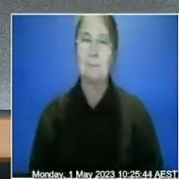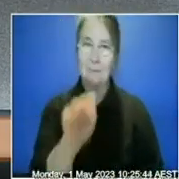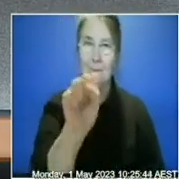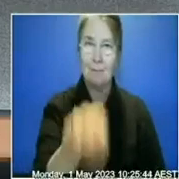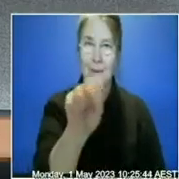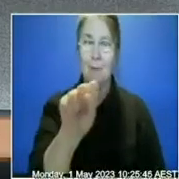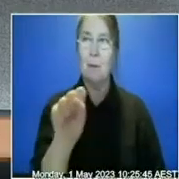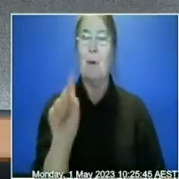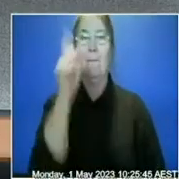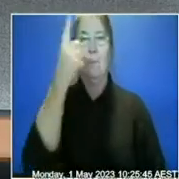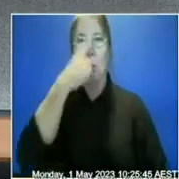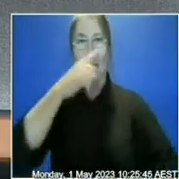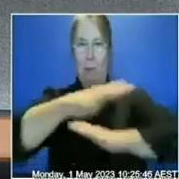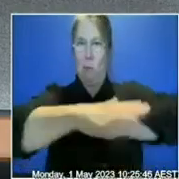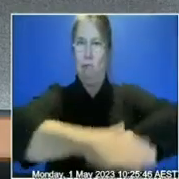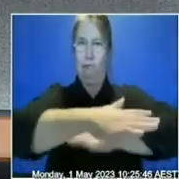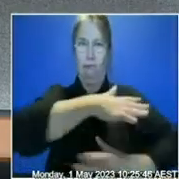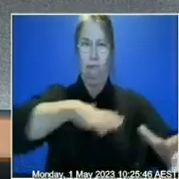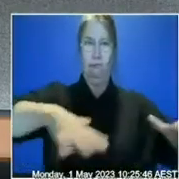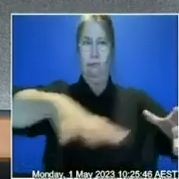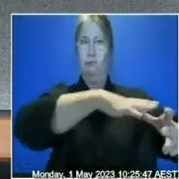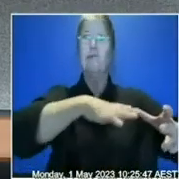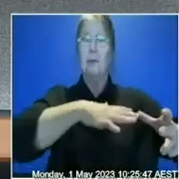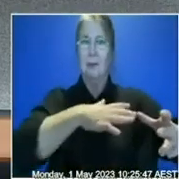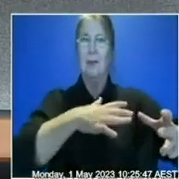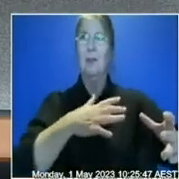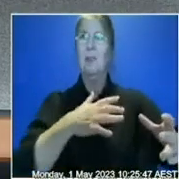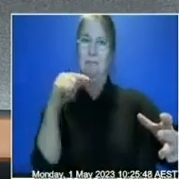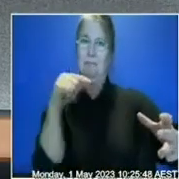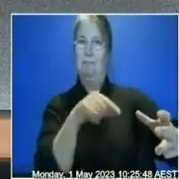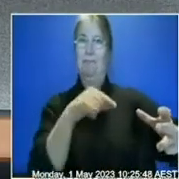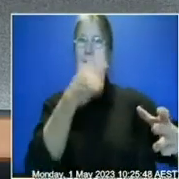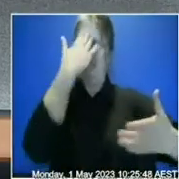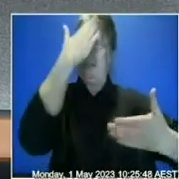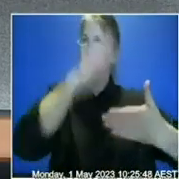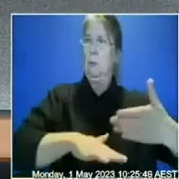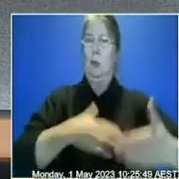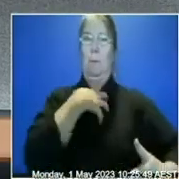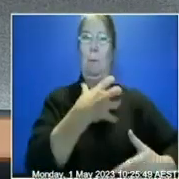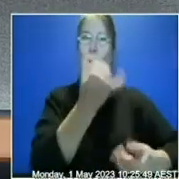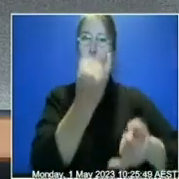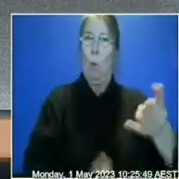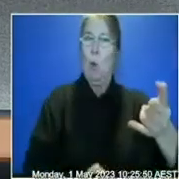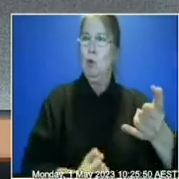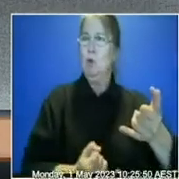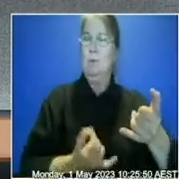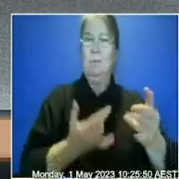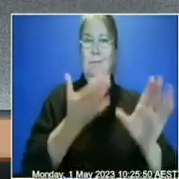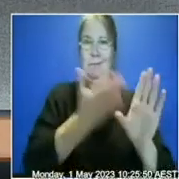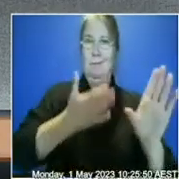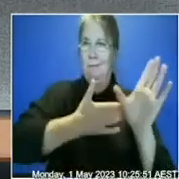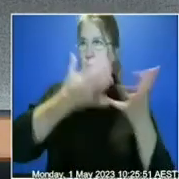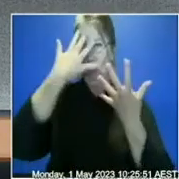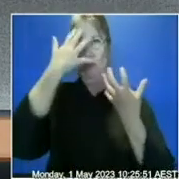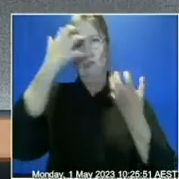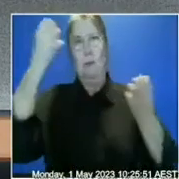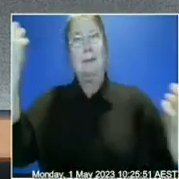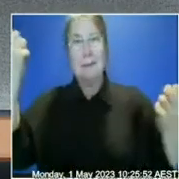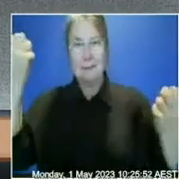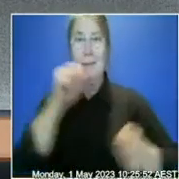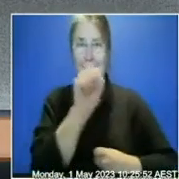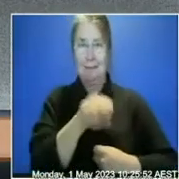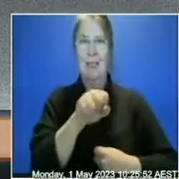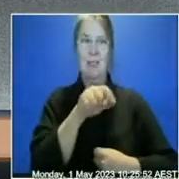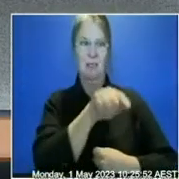So they are disproportionately affected. And the catastrophic failure with respect to